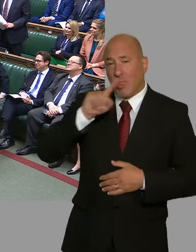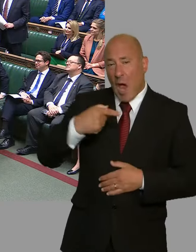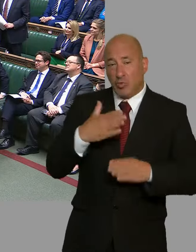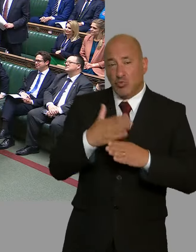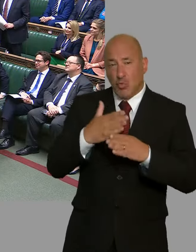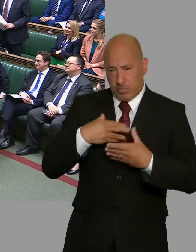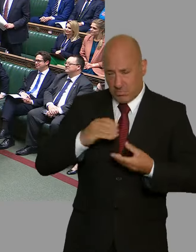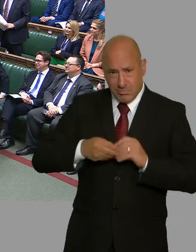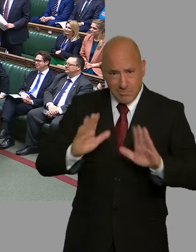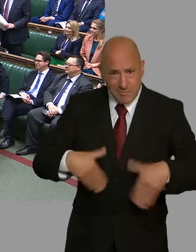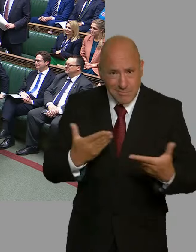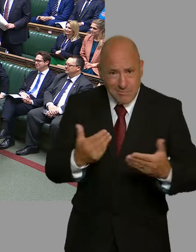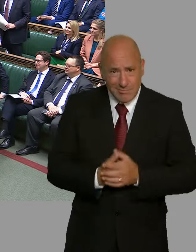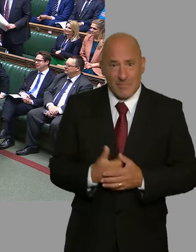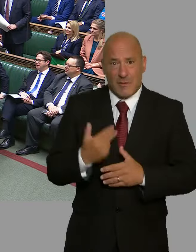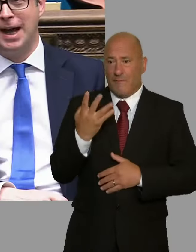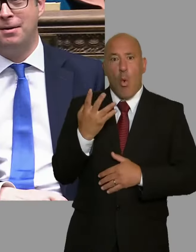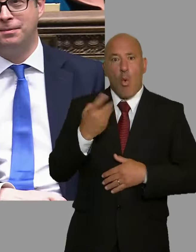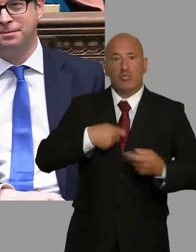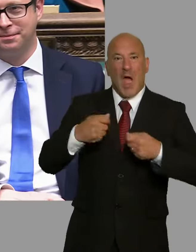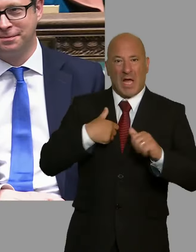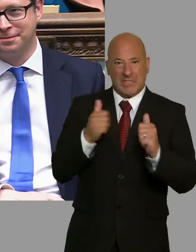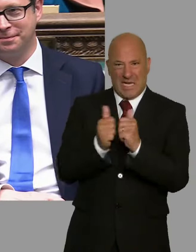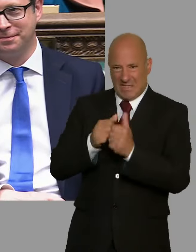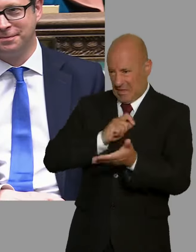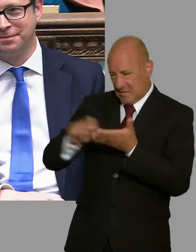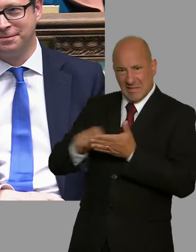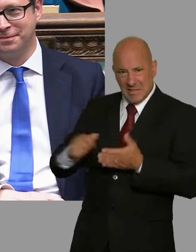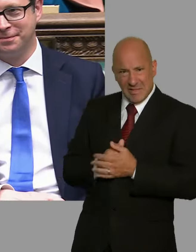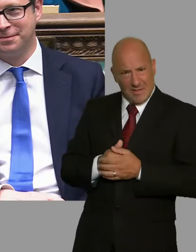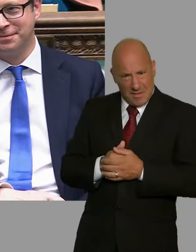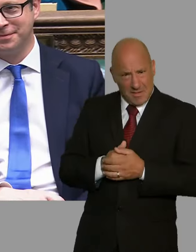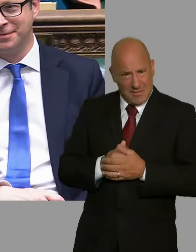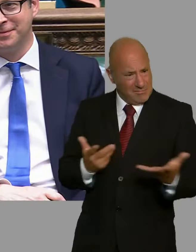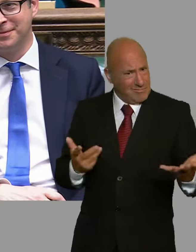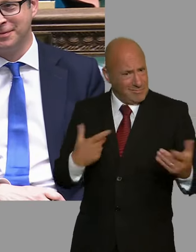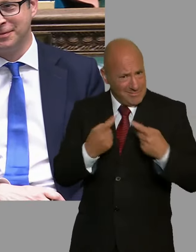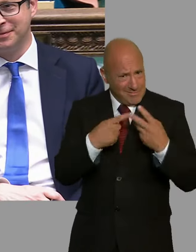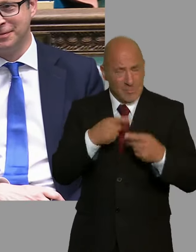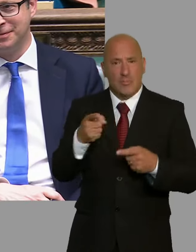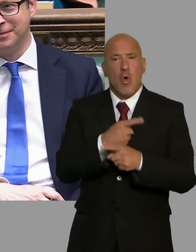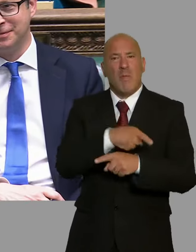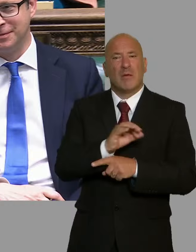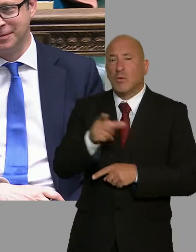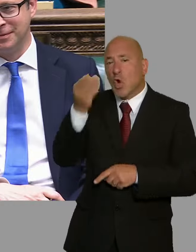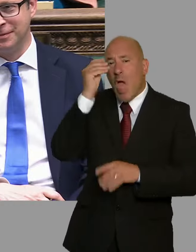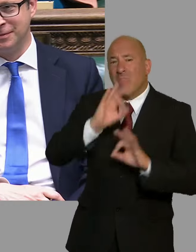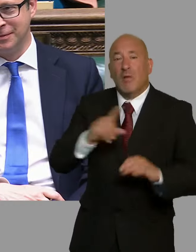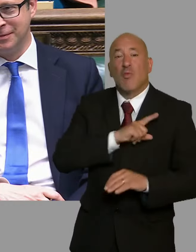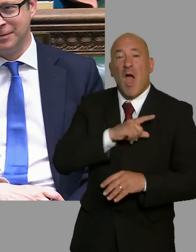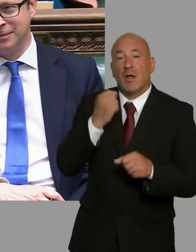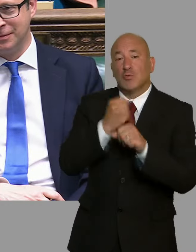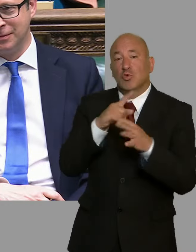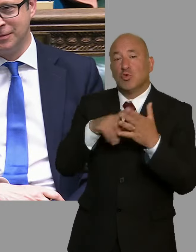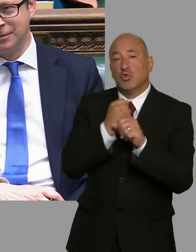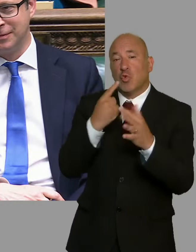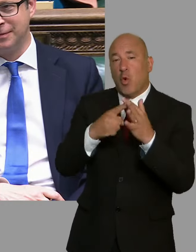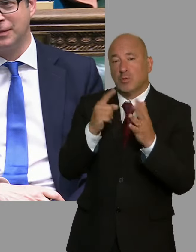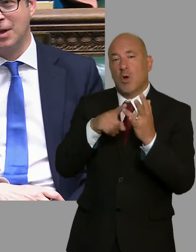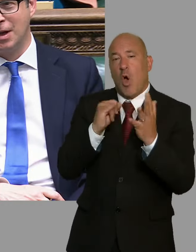Mr. Speaker, this is laughable from the Prime Minister. He knows that inflation was brought down by us to 2%, bang